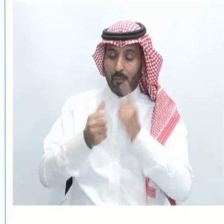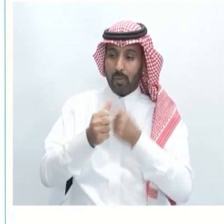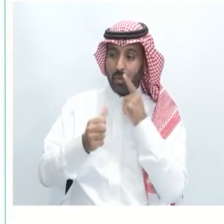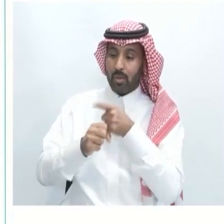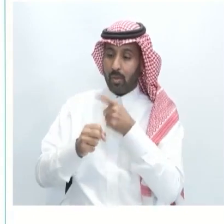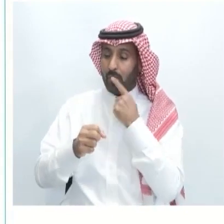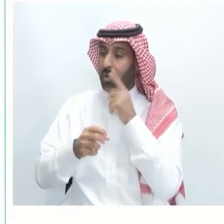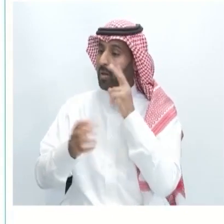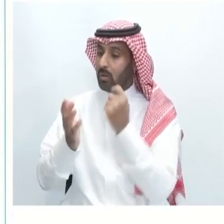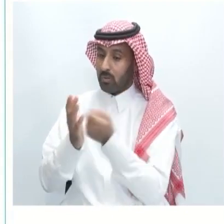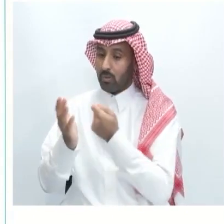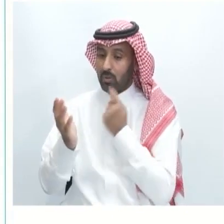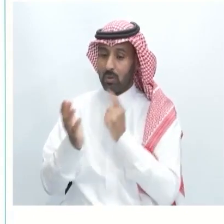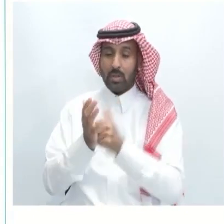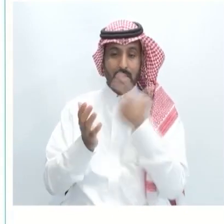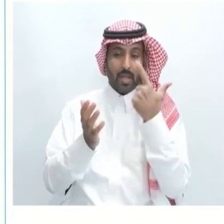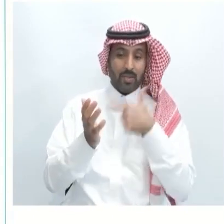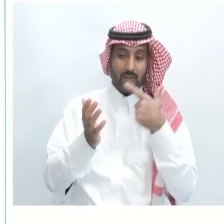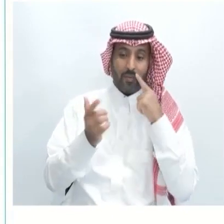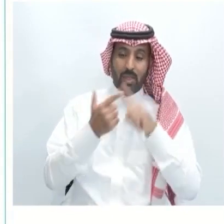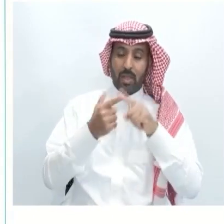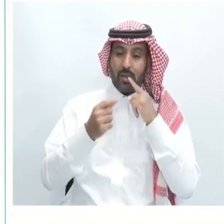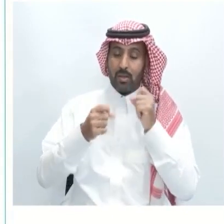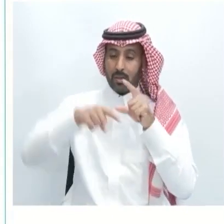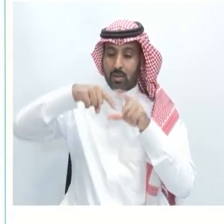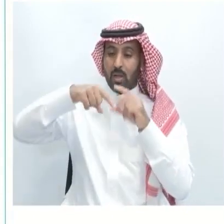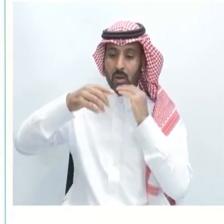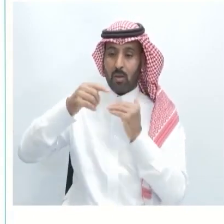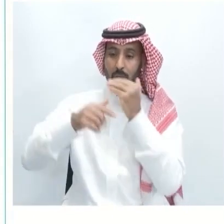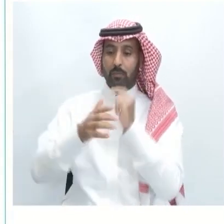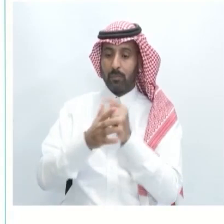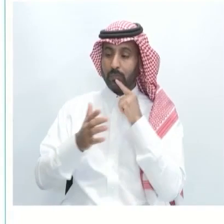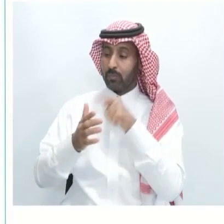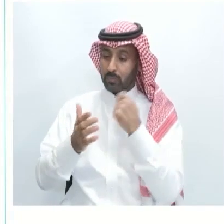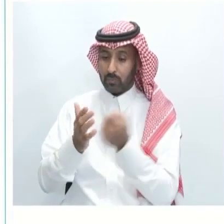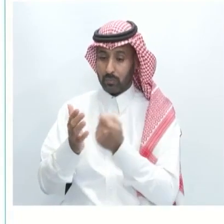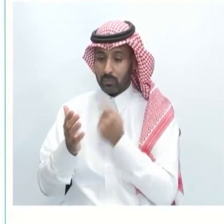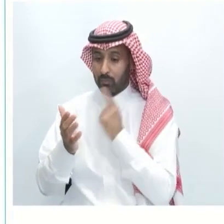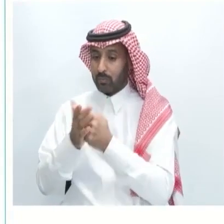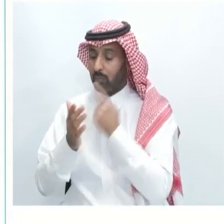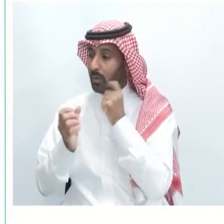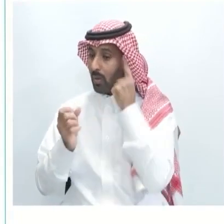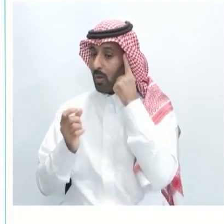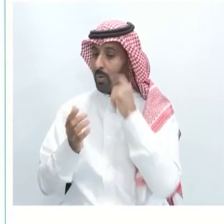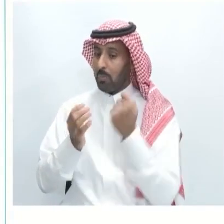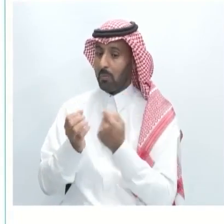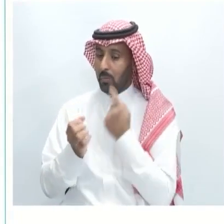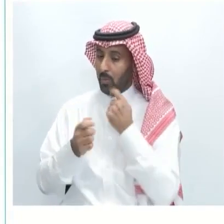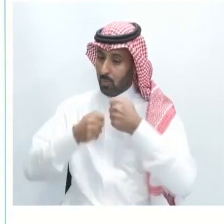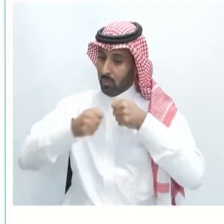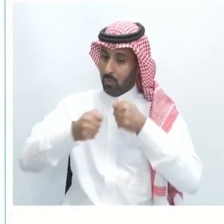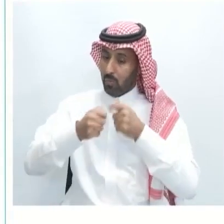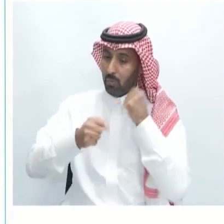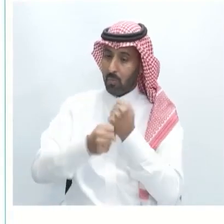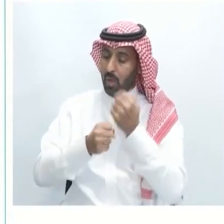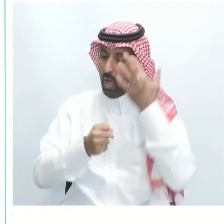belongs to authors, with a 77% satisfaction rating. Many authors cited both the creativity and flexibility of their